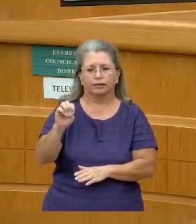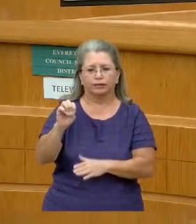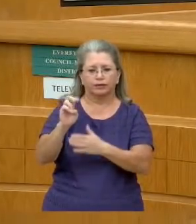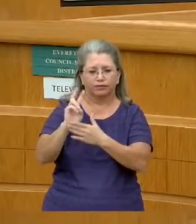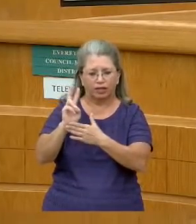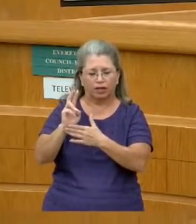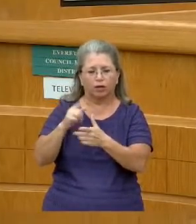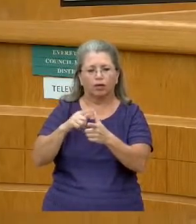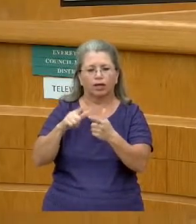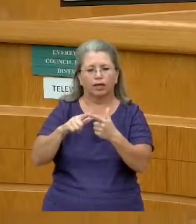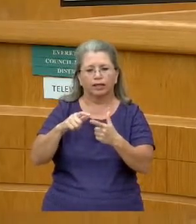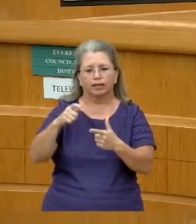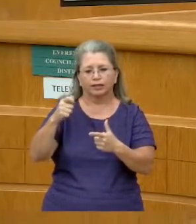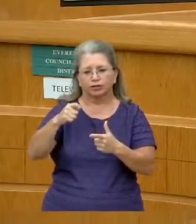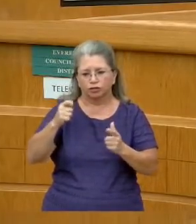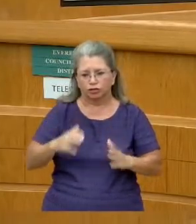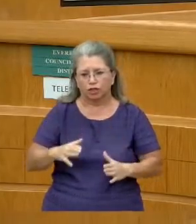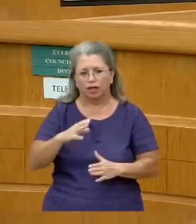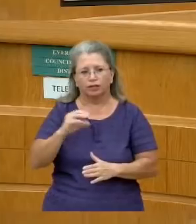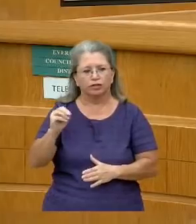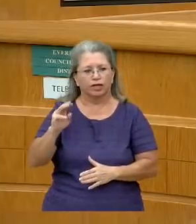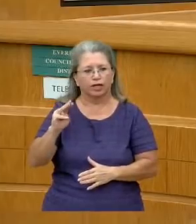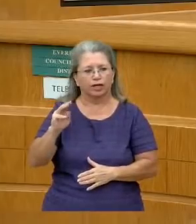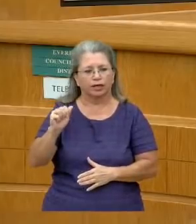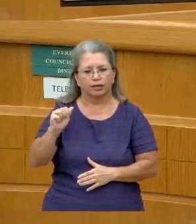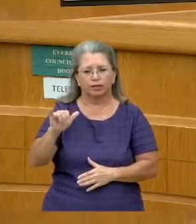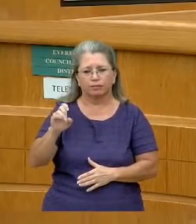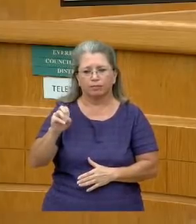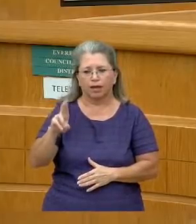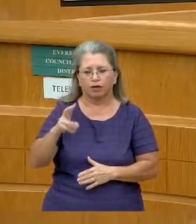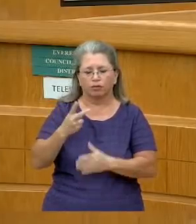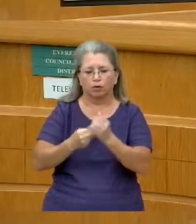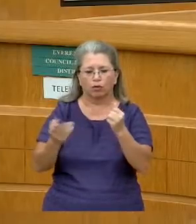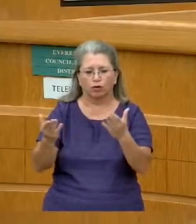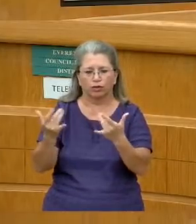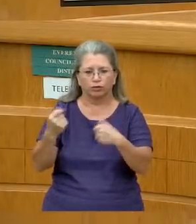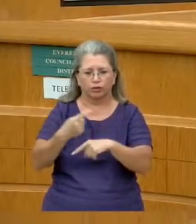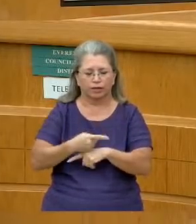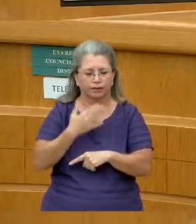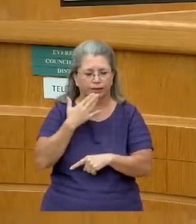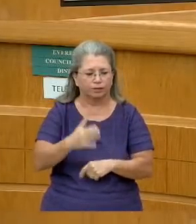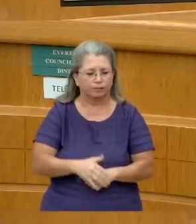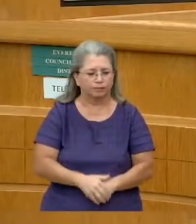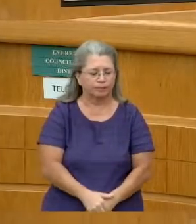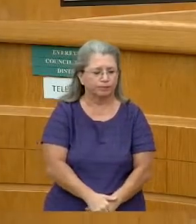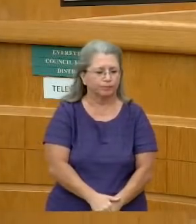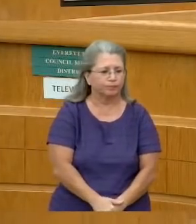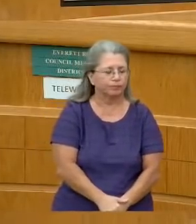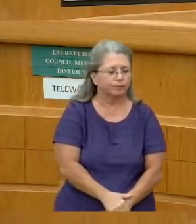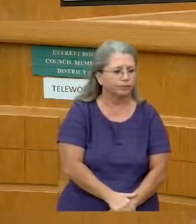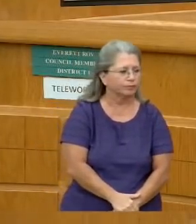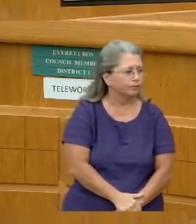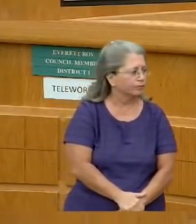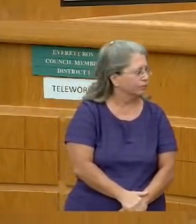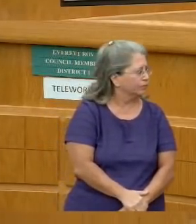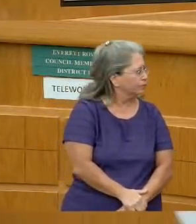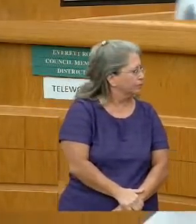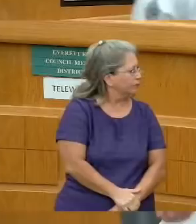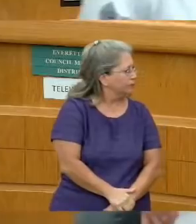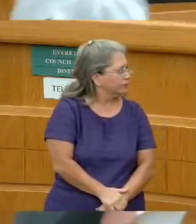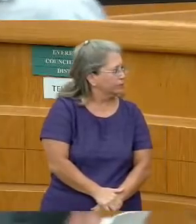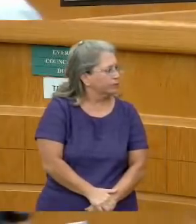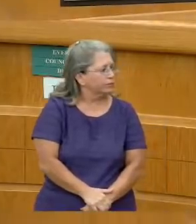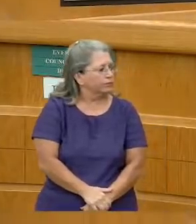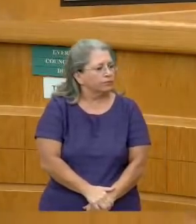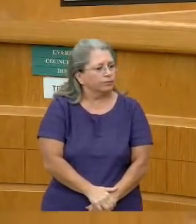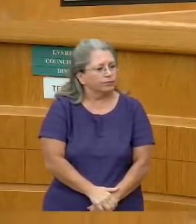Barbara Canales and Mayor Joe McComb, both of whom were with us today. Thank you. Las cifras más recientes indican que en las últimas